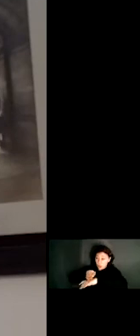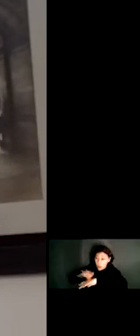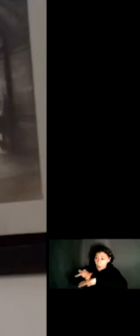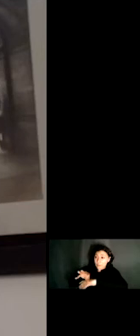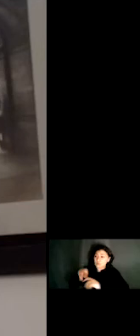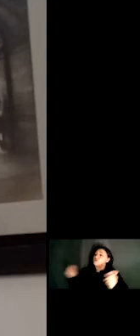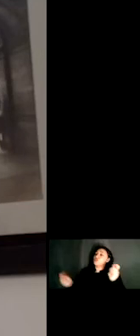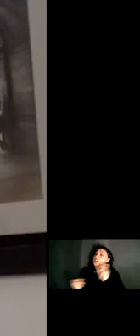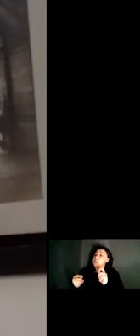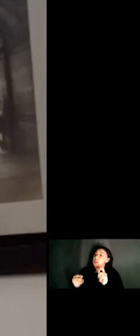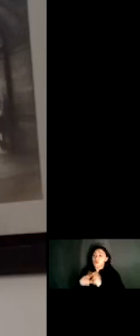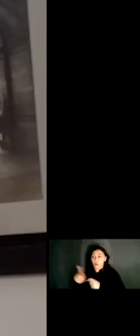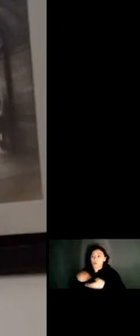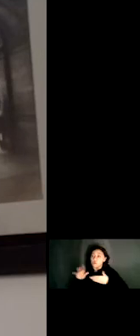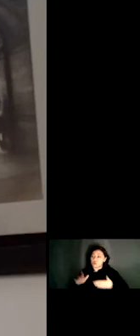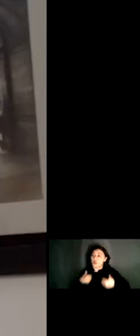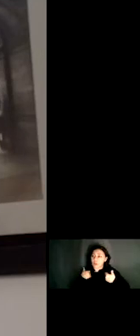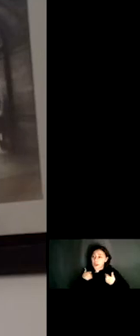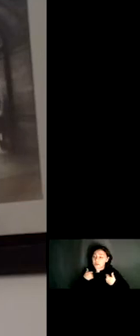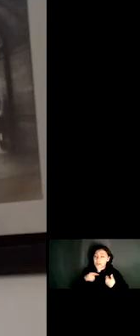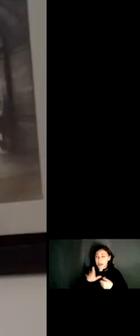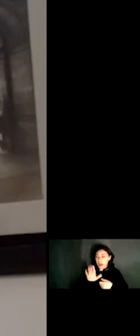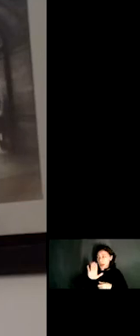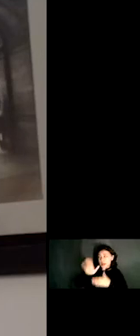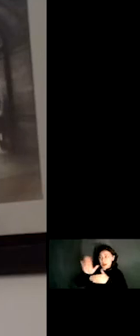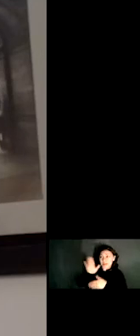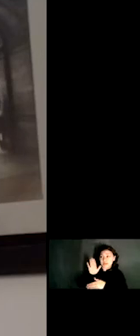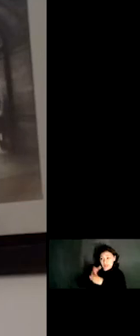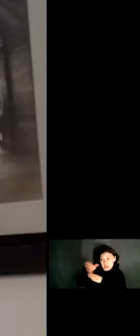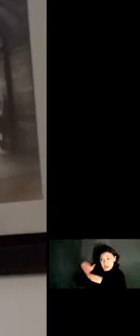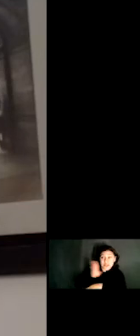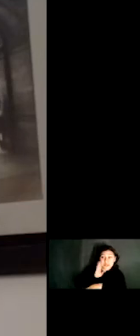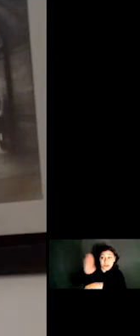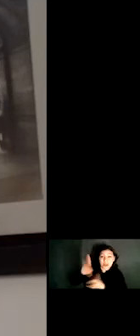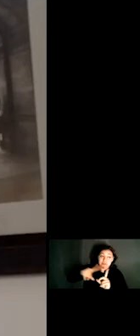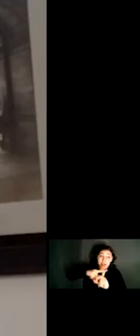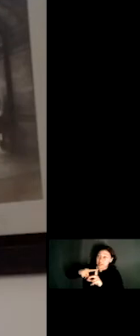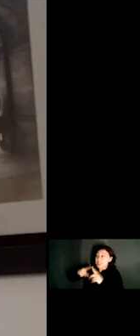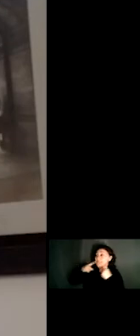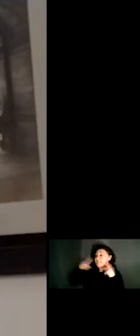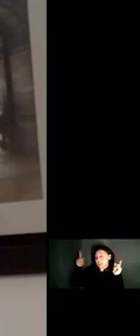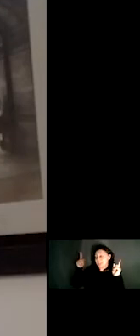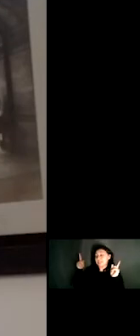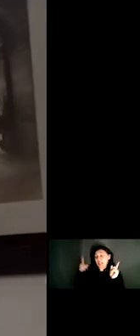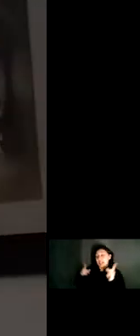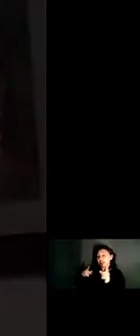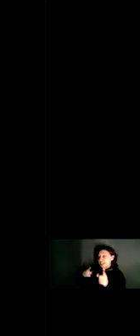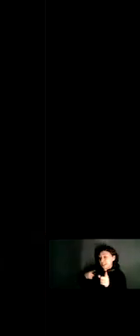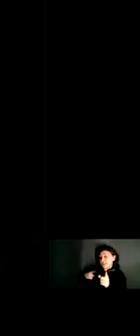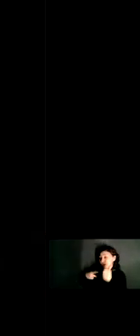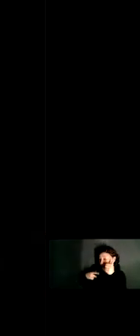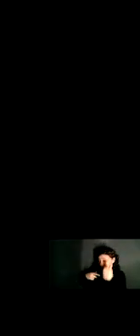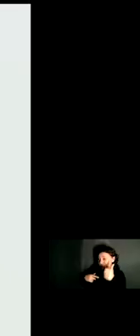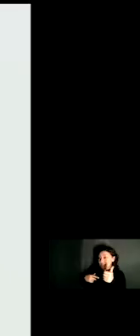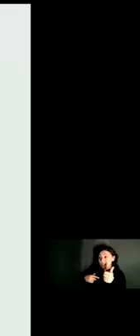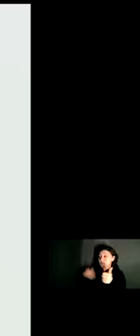for all the good that they will do during their careers. Congratulate yourself and enjoy the moment. You have earned it.